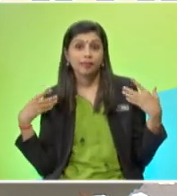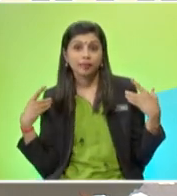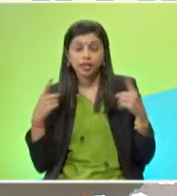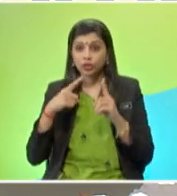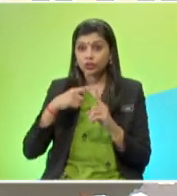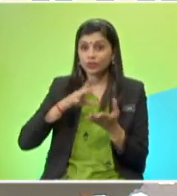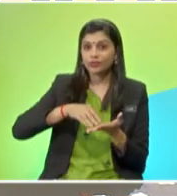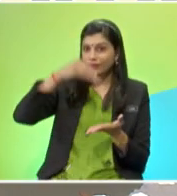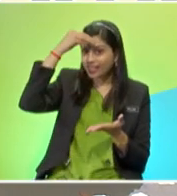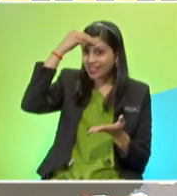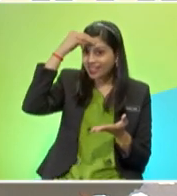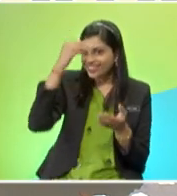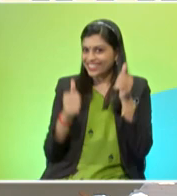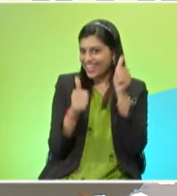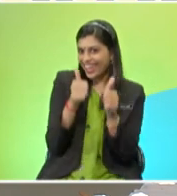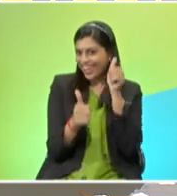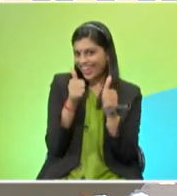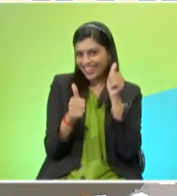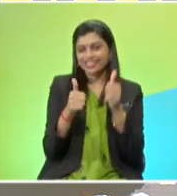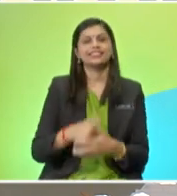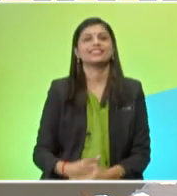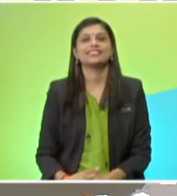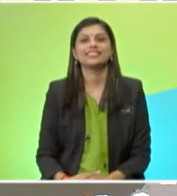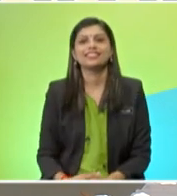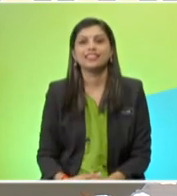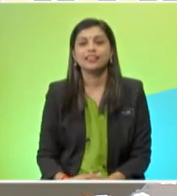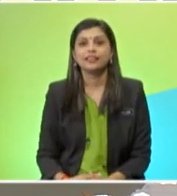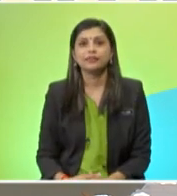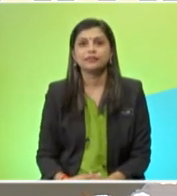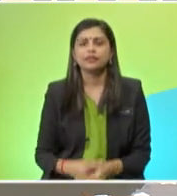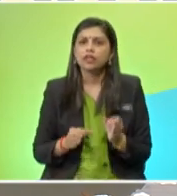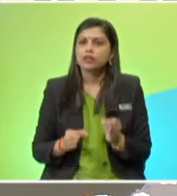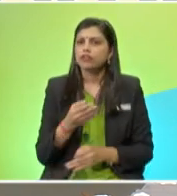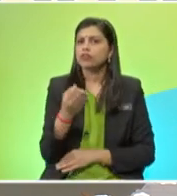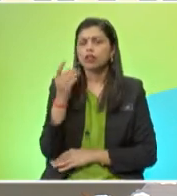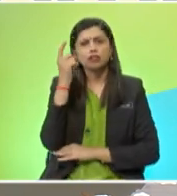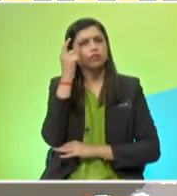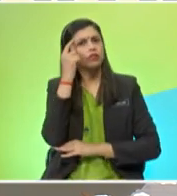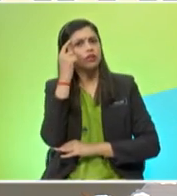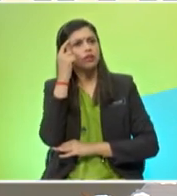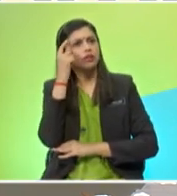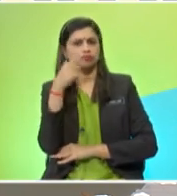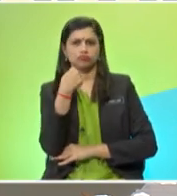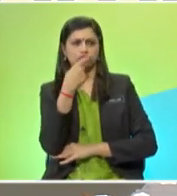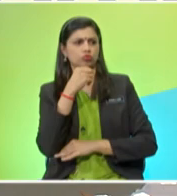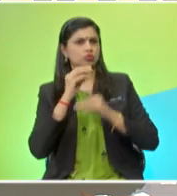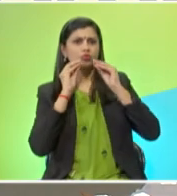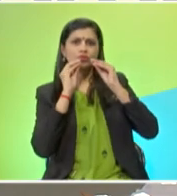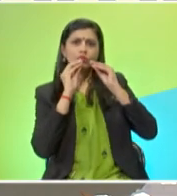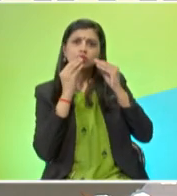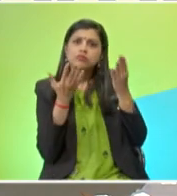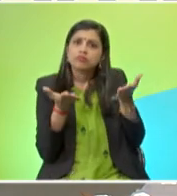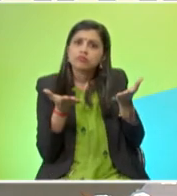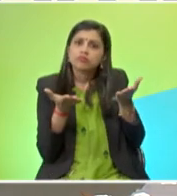Of course, because there's a lot for us to learn today. And if you're wondering, we're going to learn, but there will be someone to teach us. Who is the